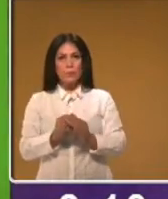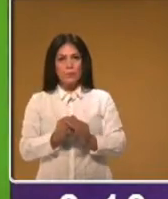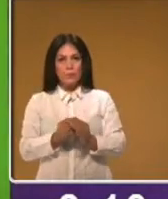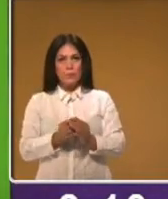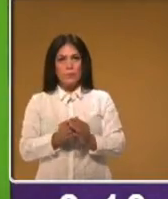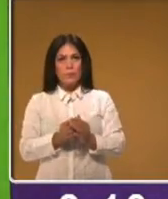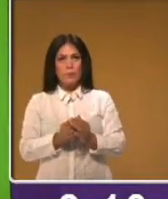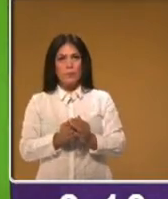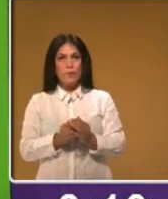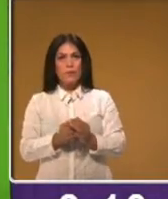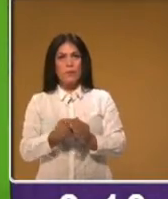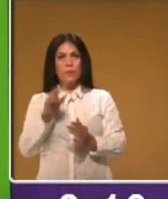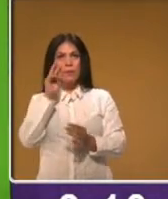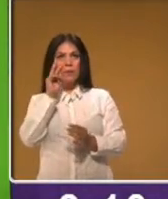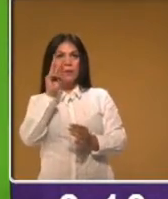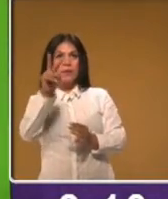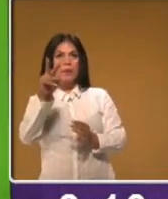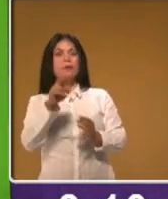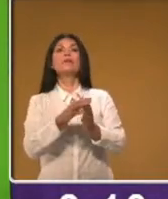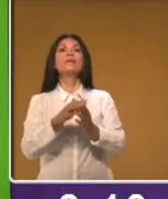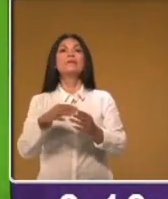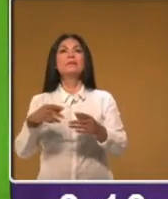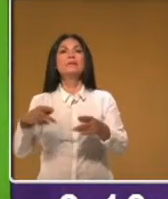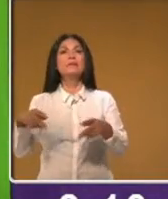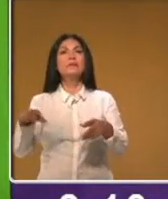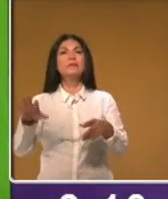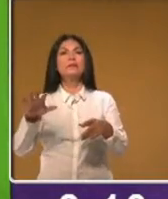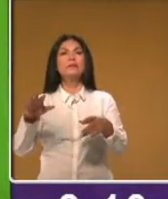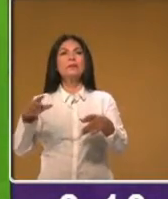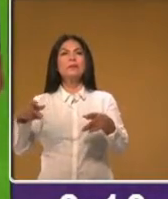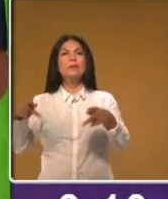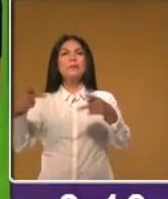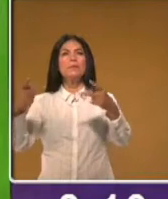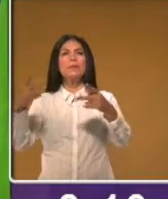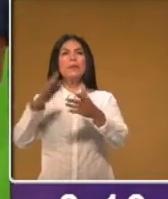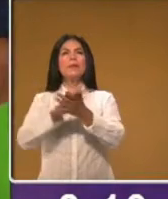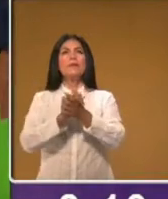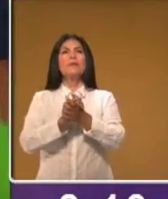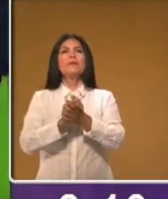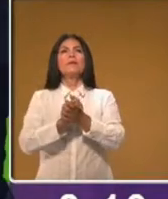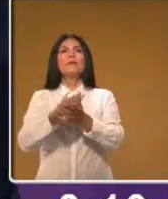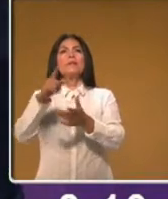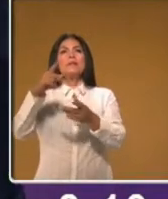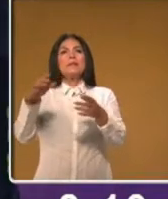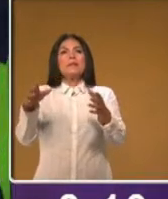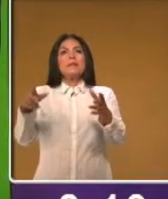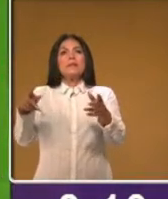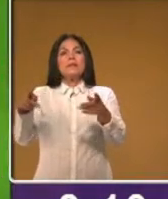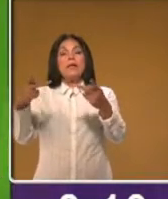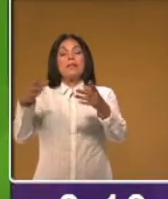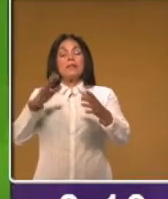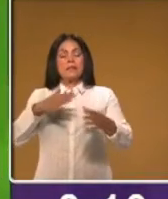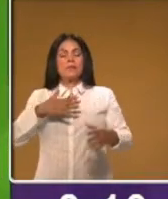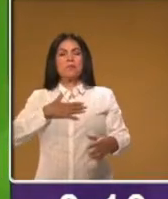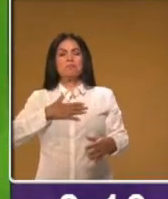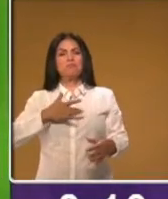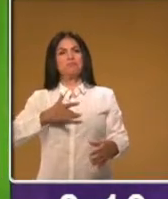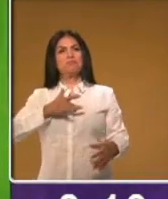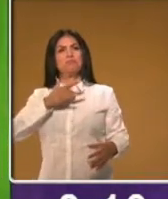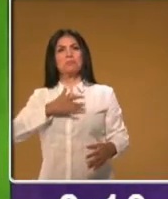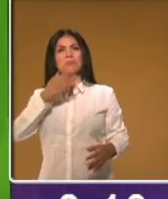Well, if we have a complaint, that means that we are unsatisfied, okay? As you can